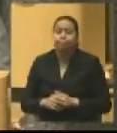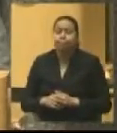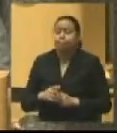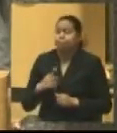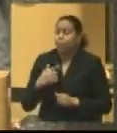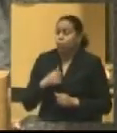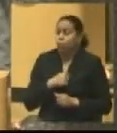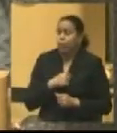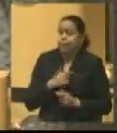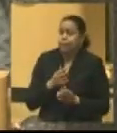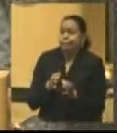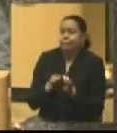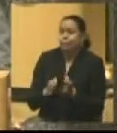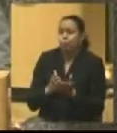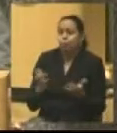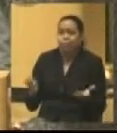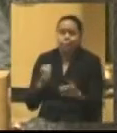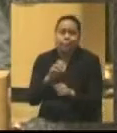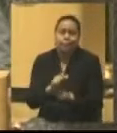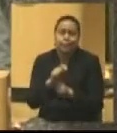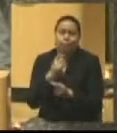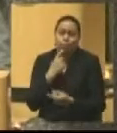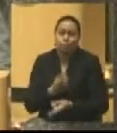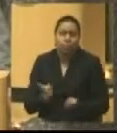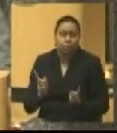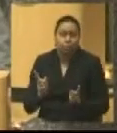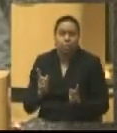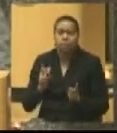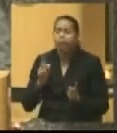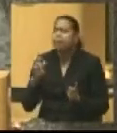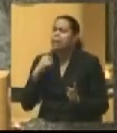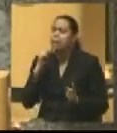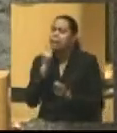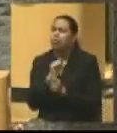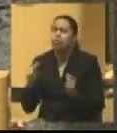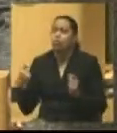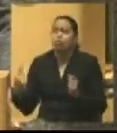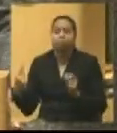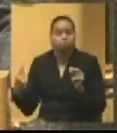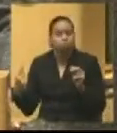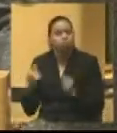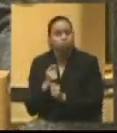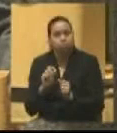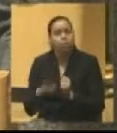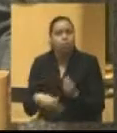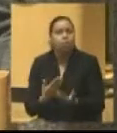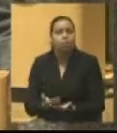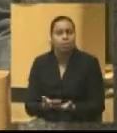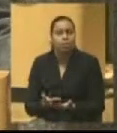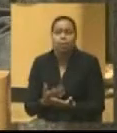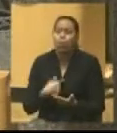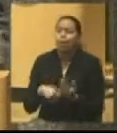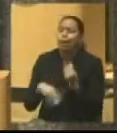We oversimplify the Emancipation Proclamation. It didn't free a single slave. It freed all the slaves. We shroud the document